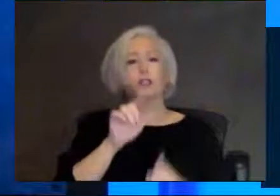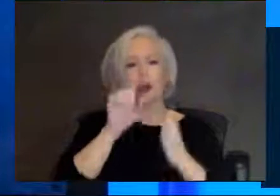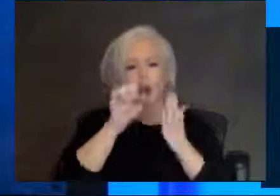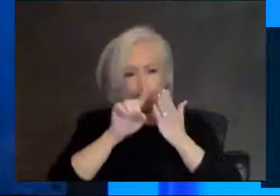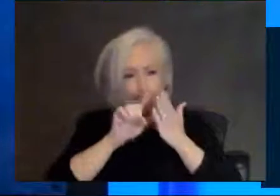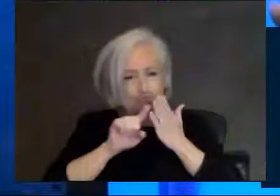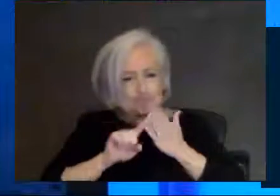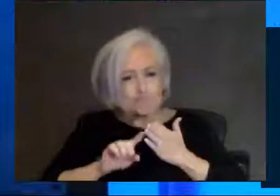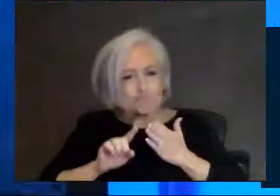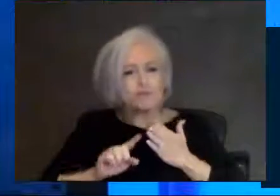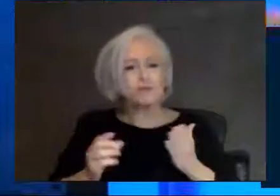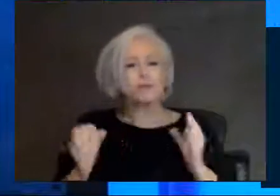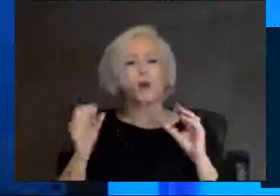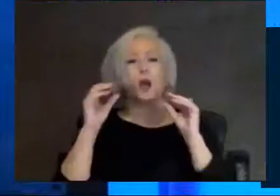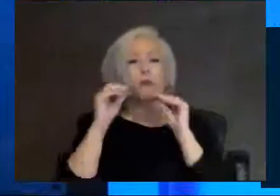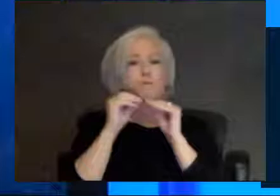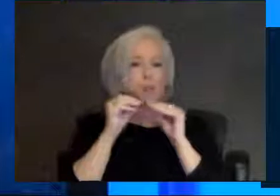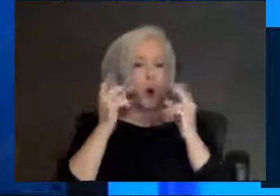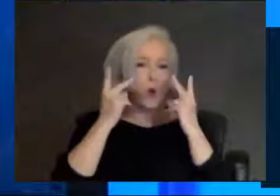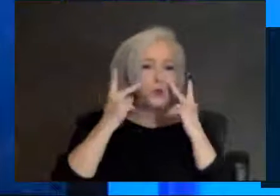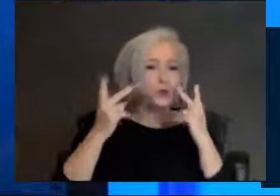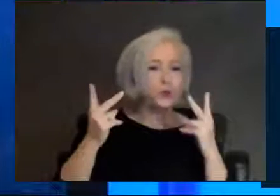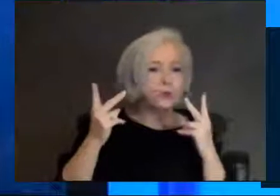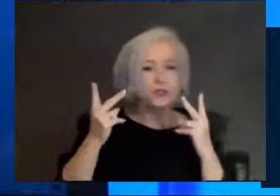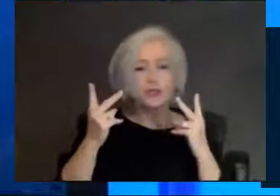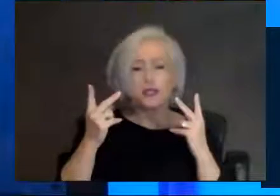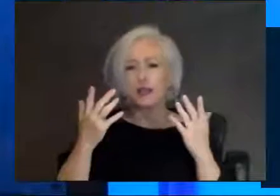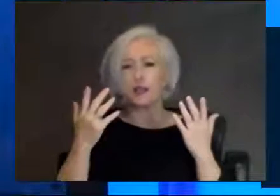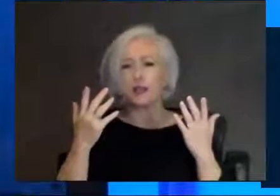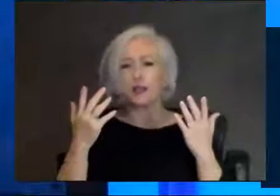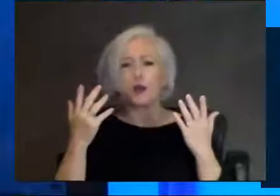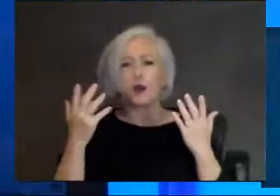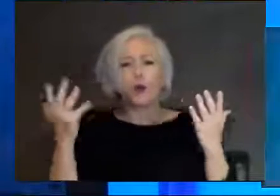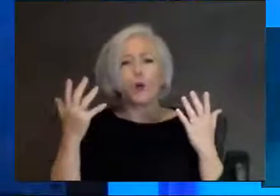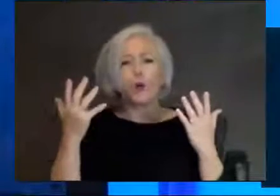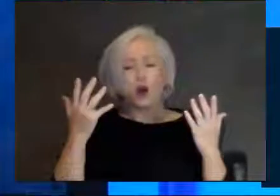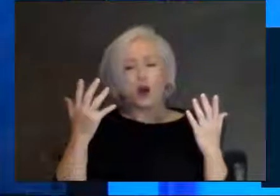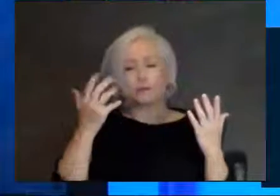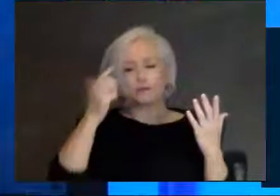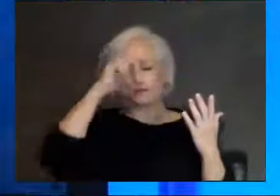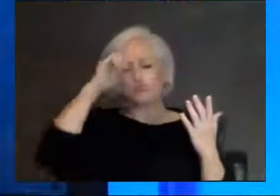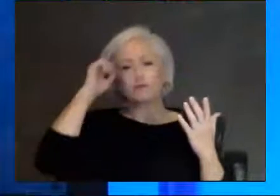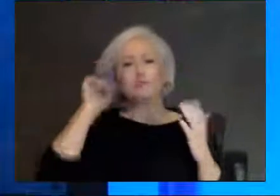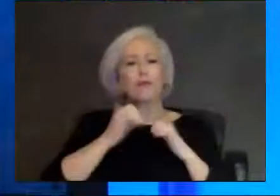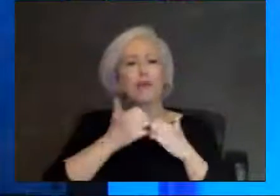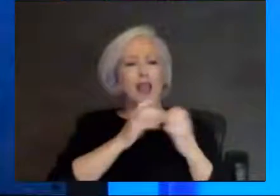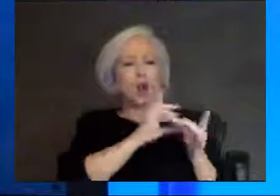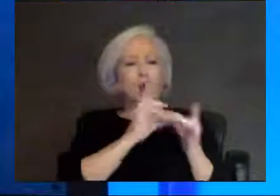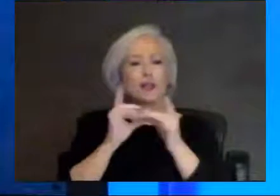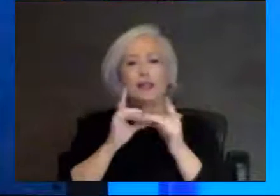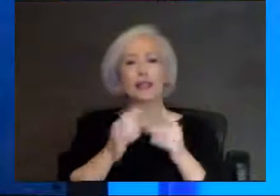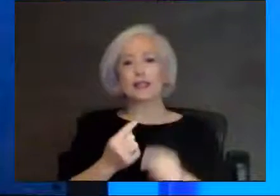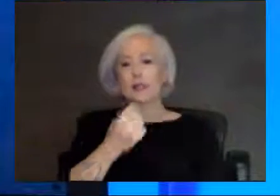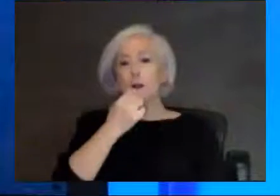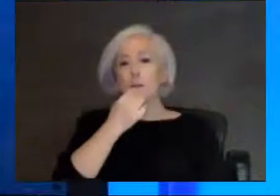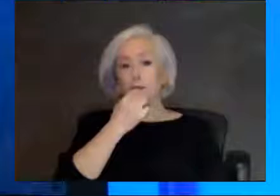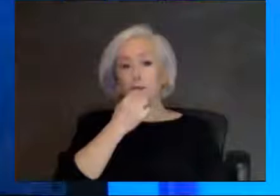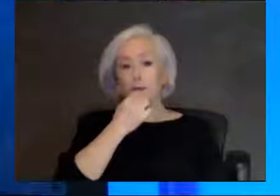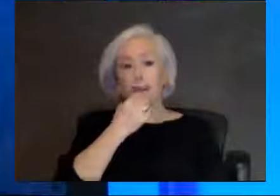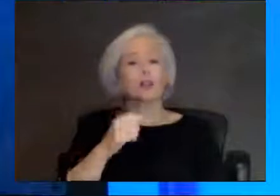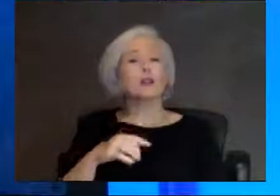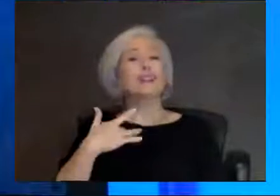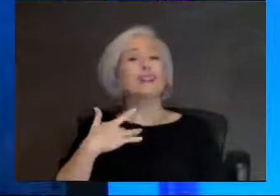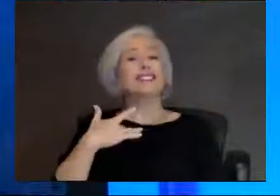where we can see what type of receptors are those. And so bitter tastes are usually recognized by these receptors, which are present on our